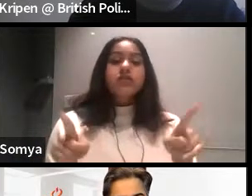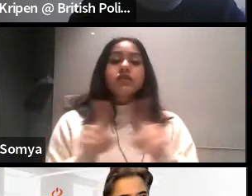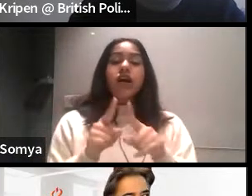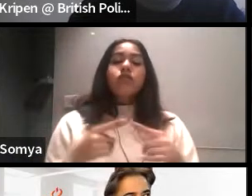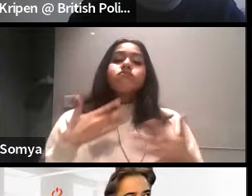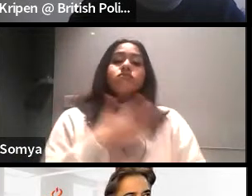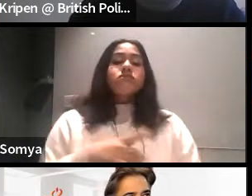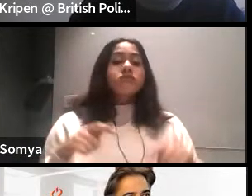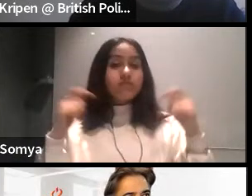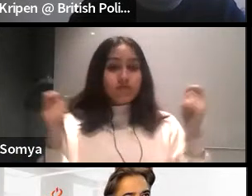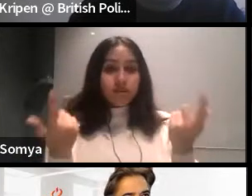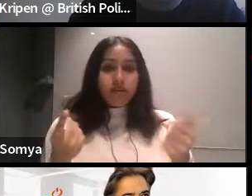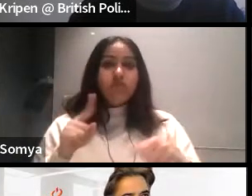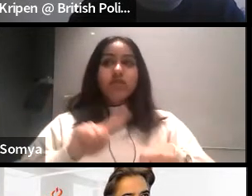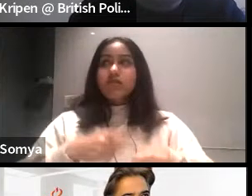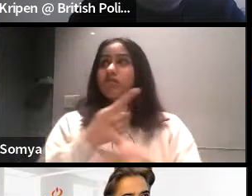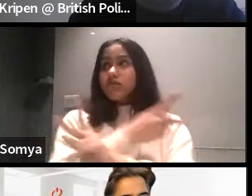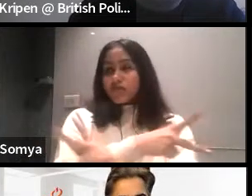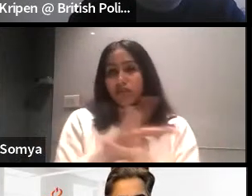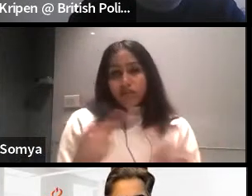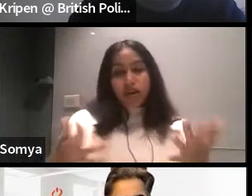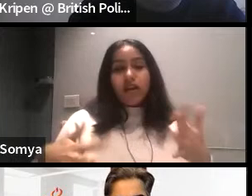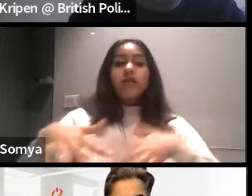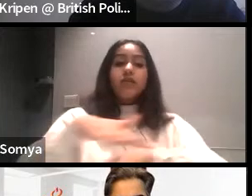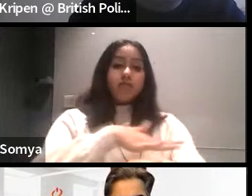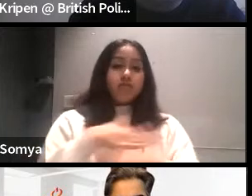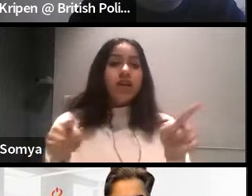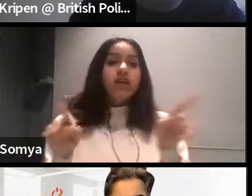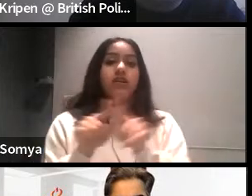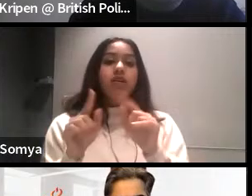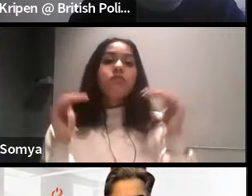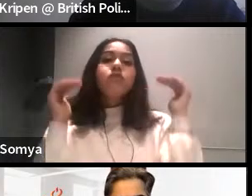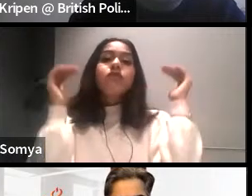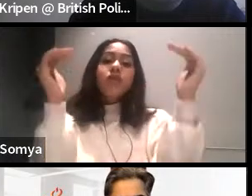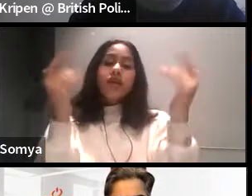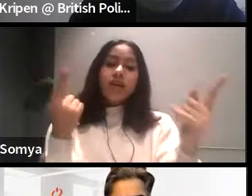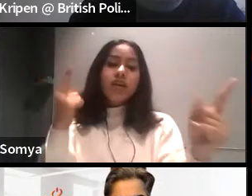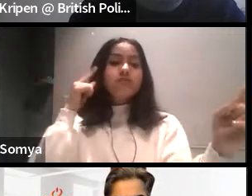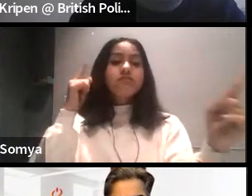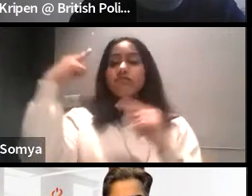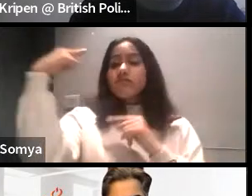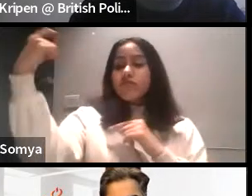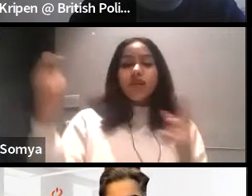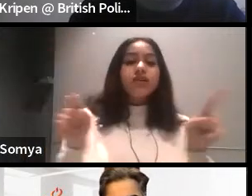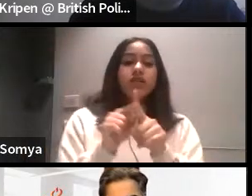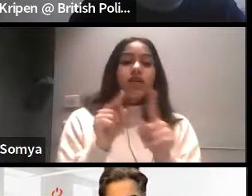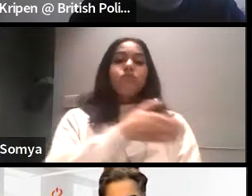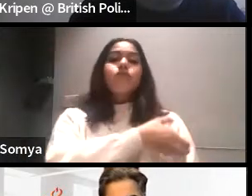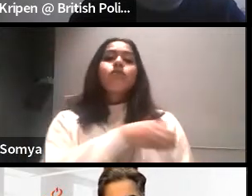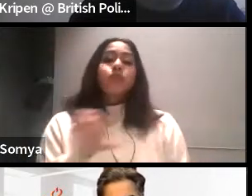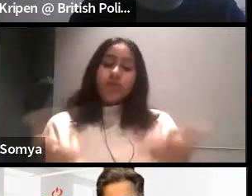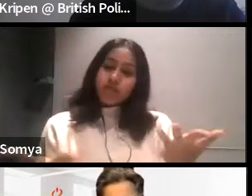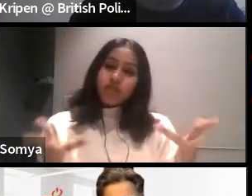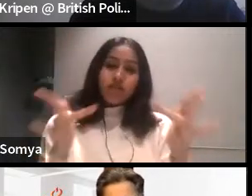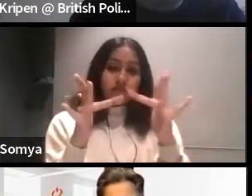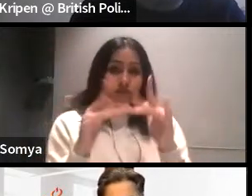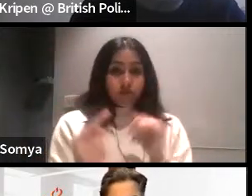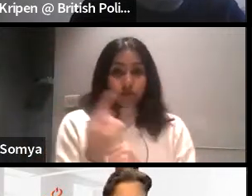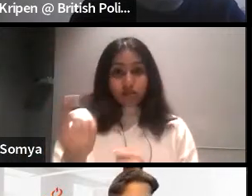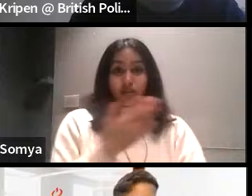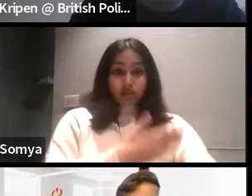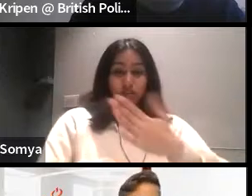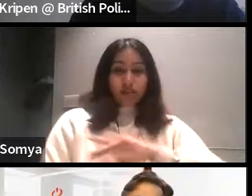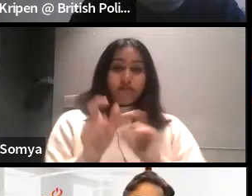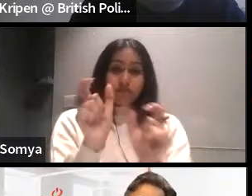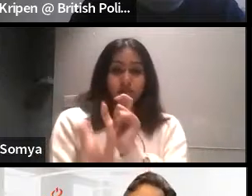these achievements and plan the way ahead towards our dream of an enabled, empowered digital Divyang.